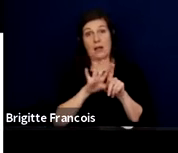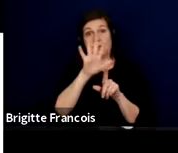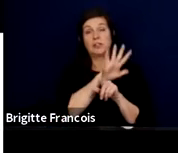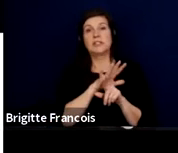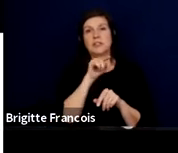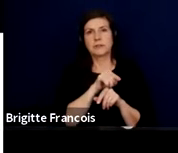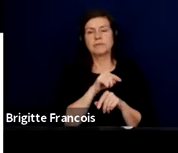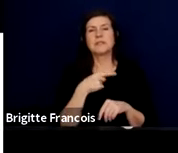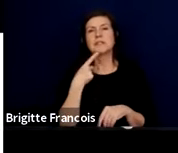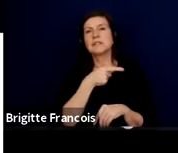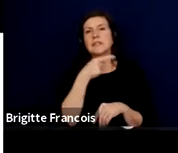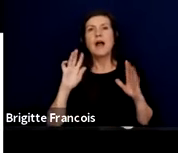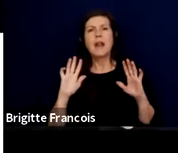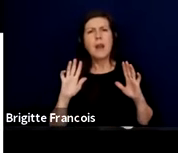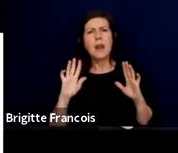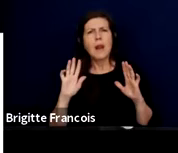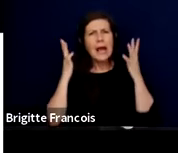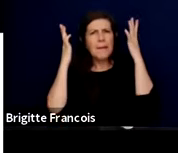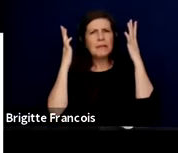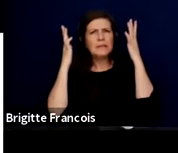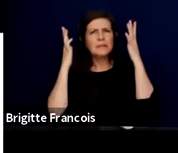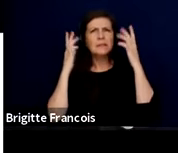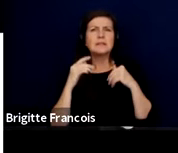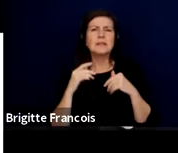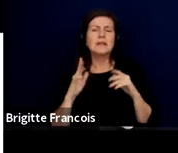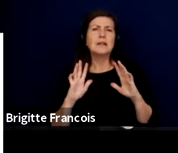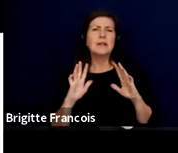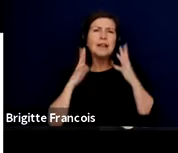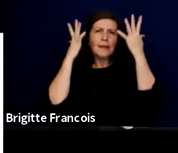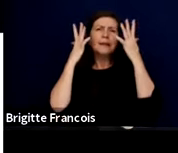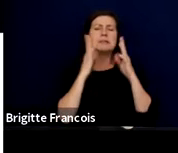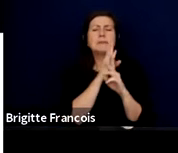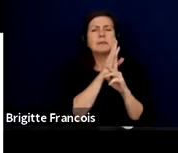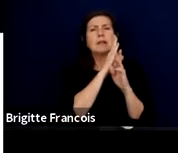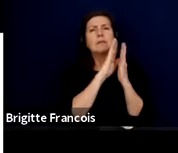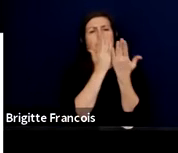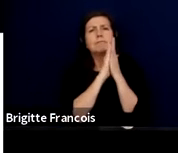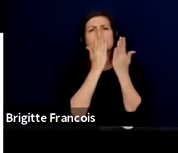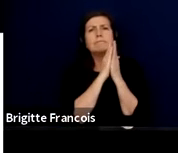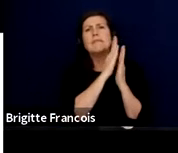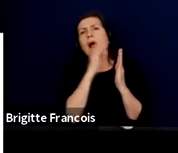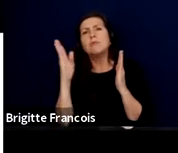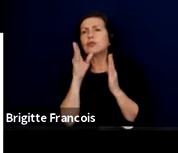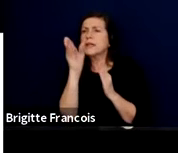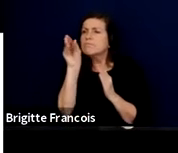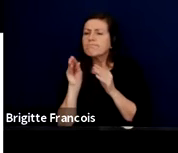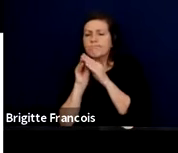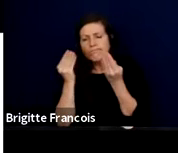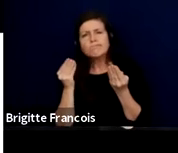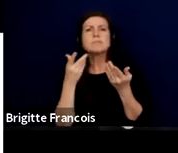called Levande Bibliotek, Living Library. Yeah. And